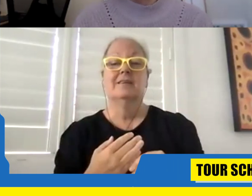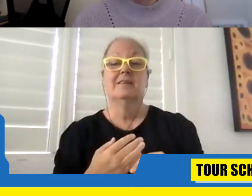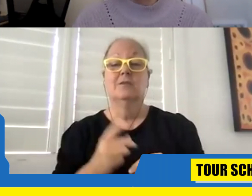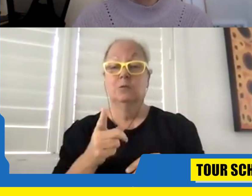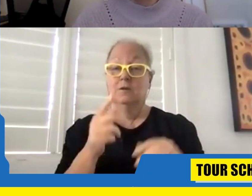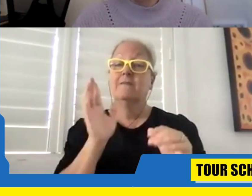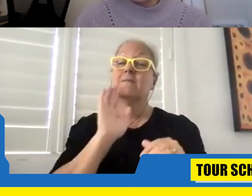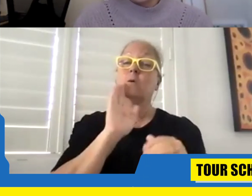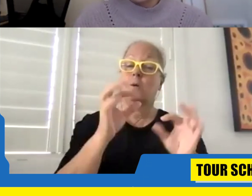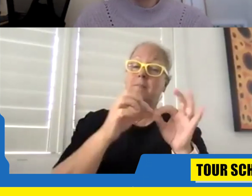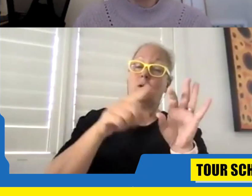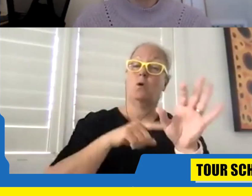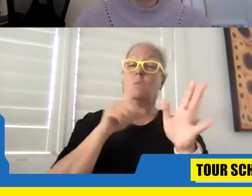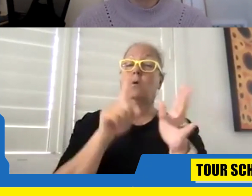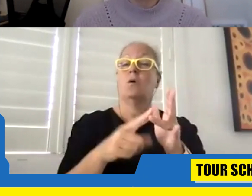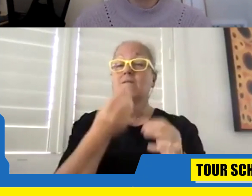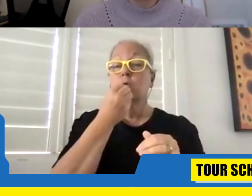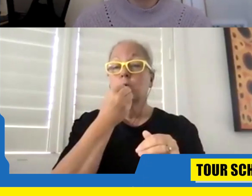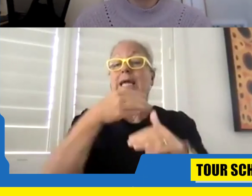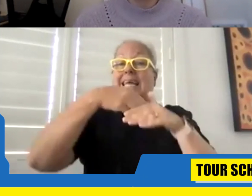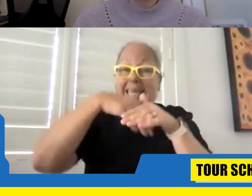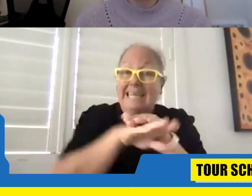BYO food in an indoor venue?